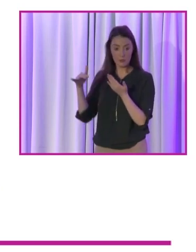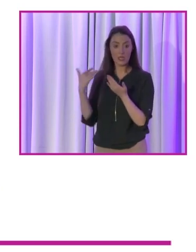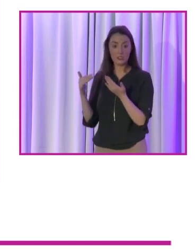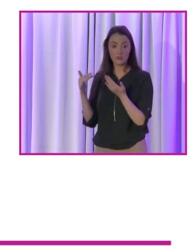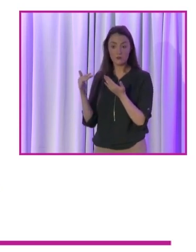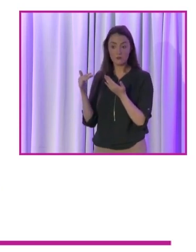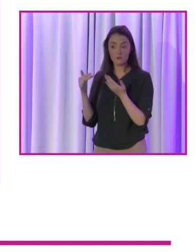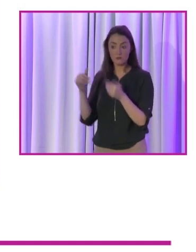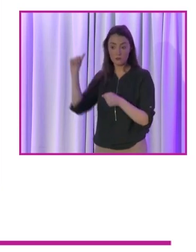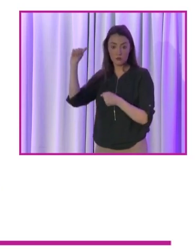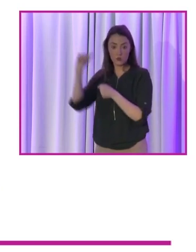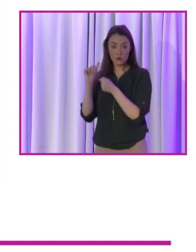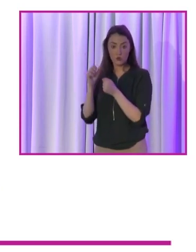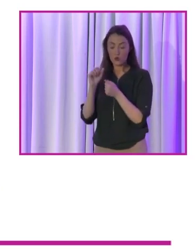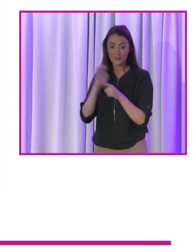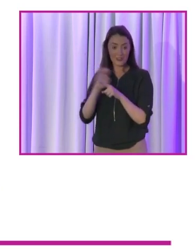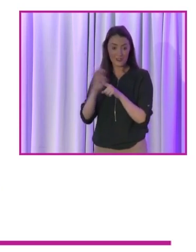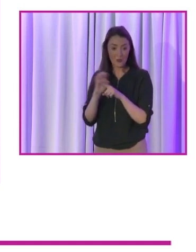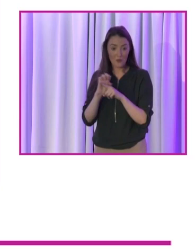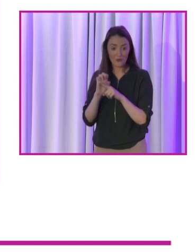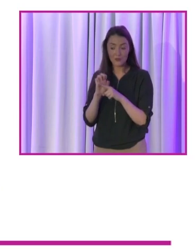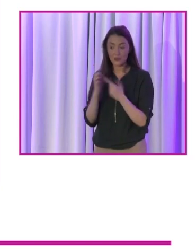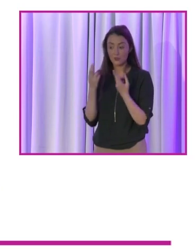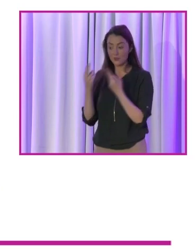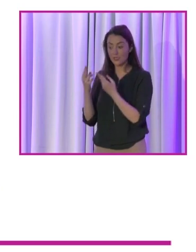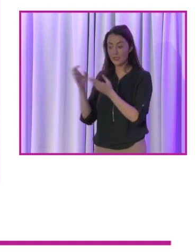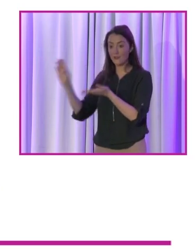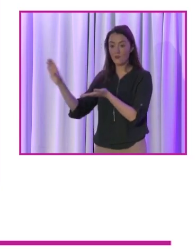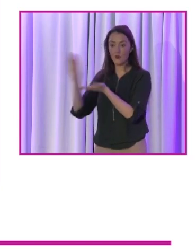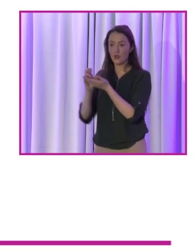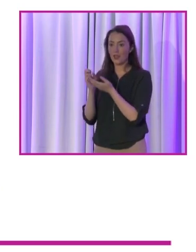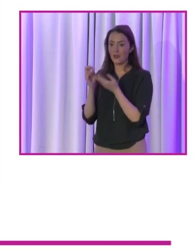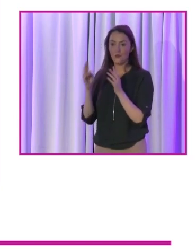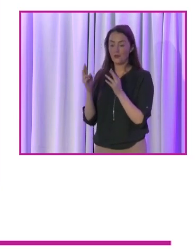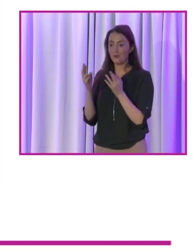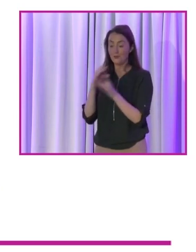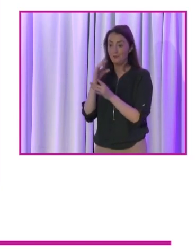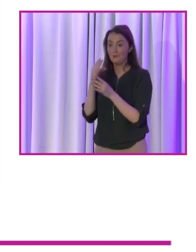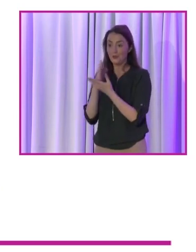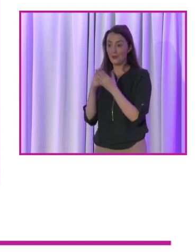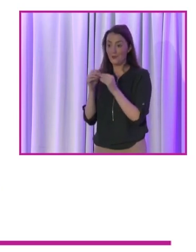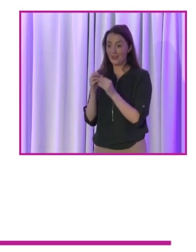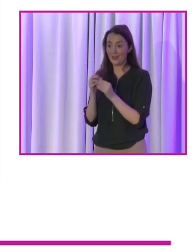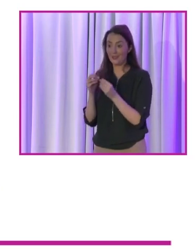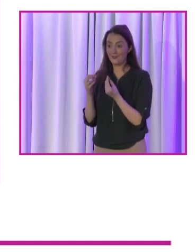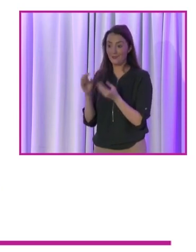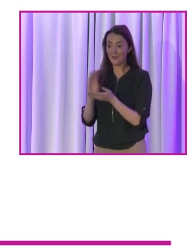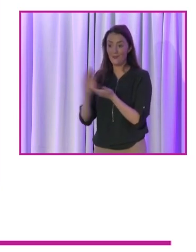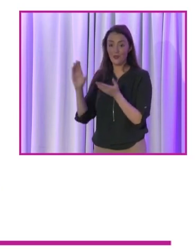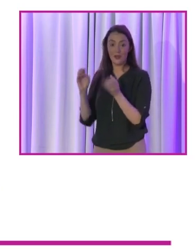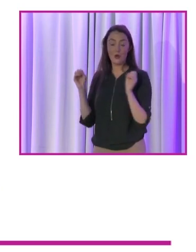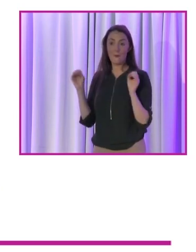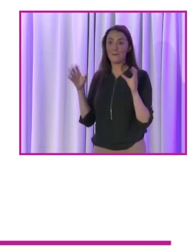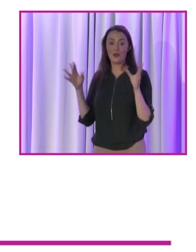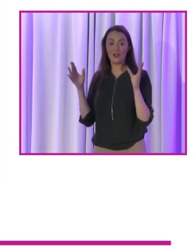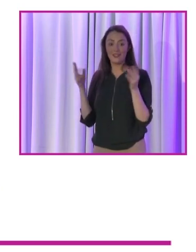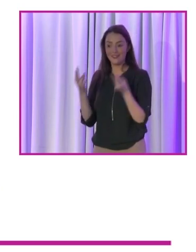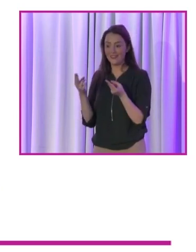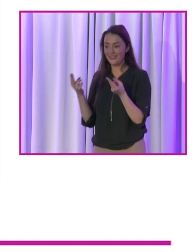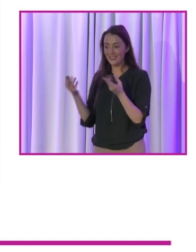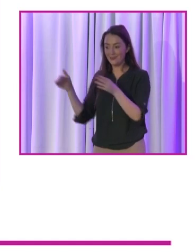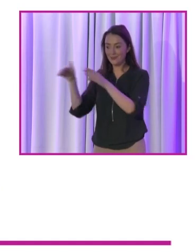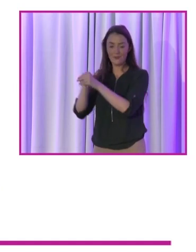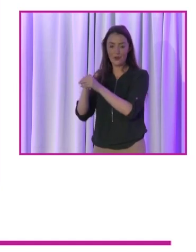short supply. Without funding or a miracle, I could not hope to campaign on a level playing field with other